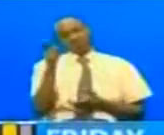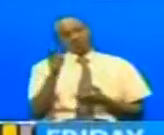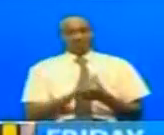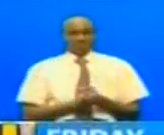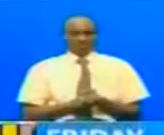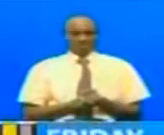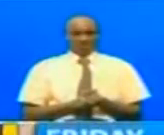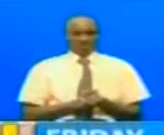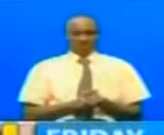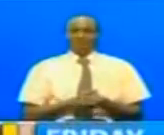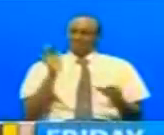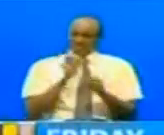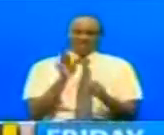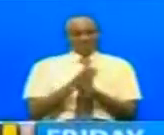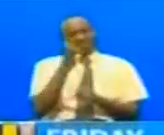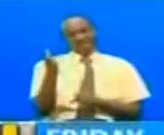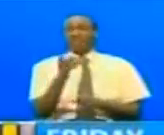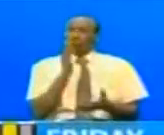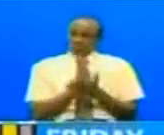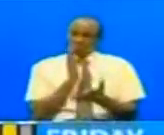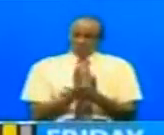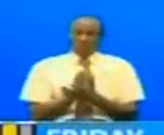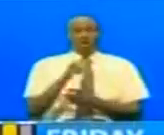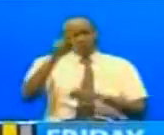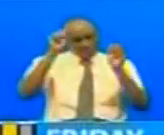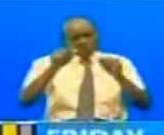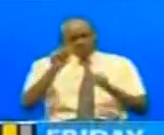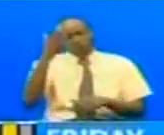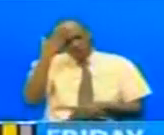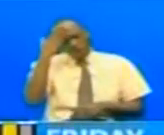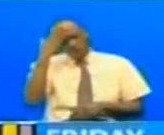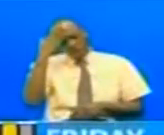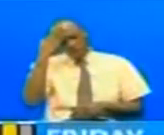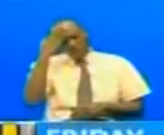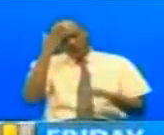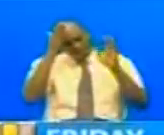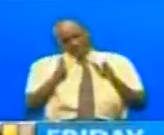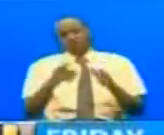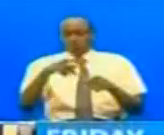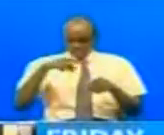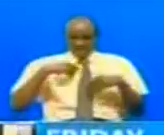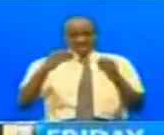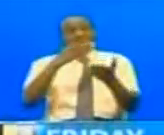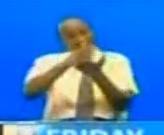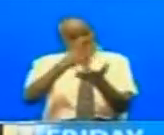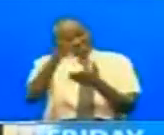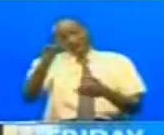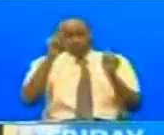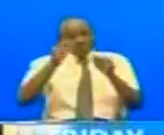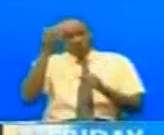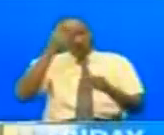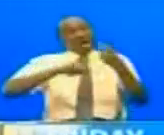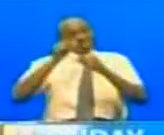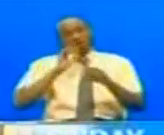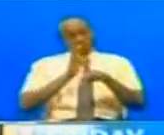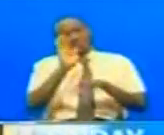are there many? Surely. Can you know the person rent your house to know to know what he's doing